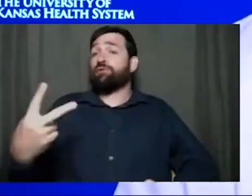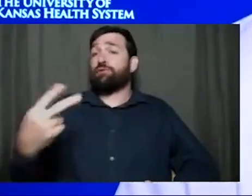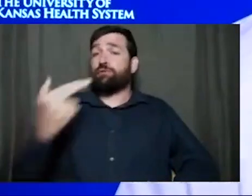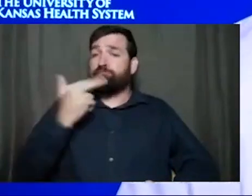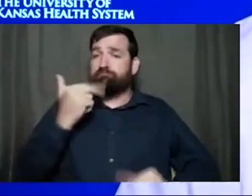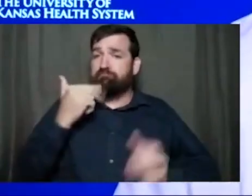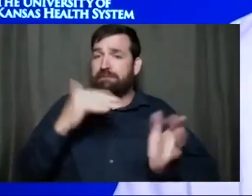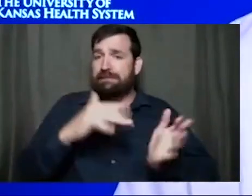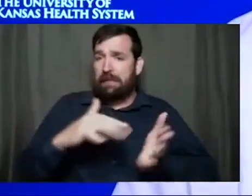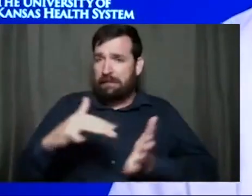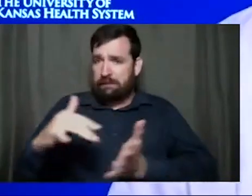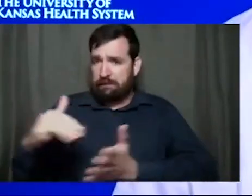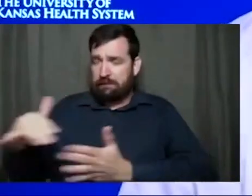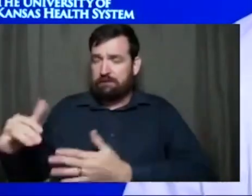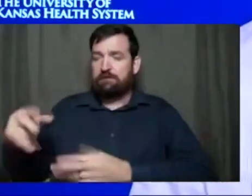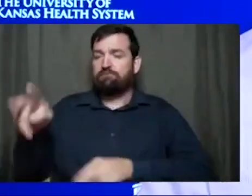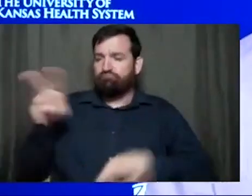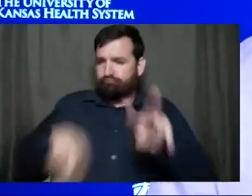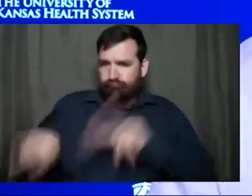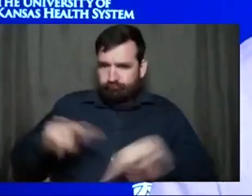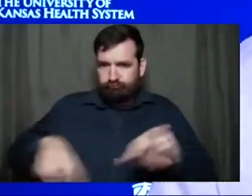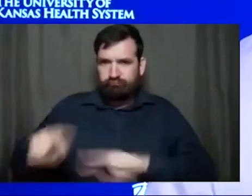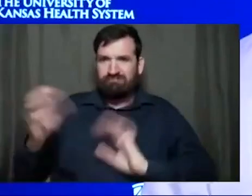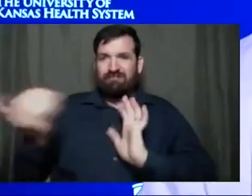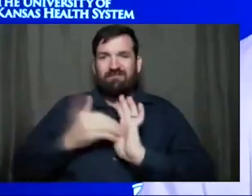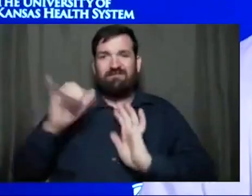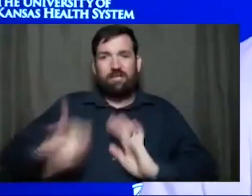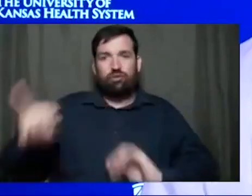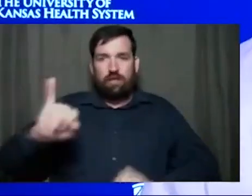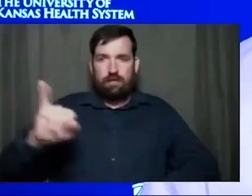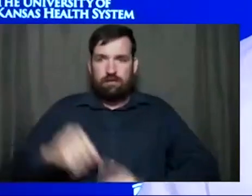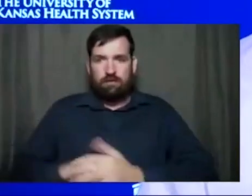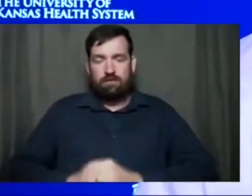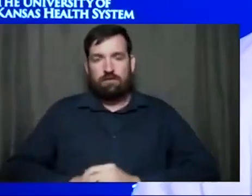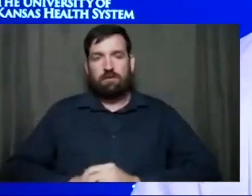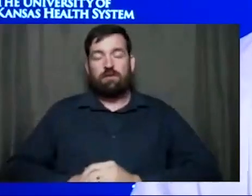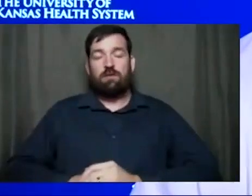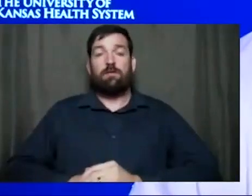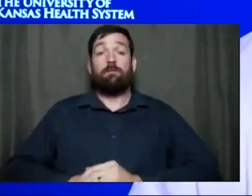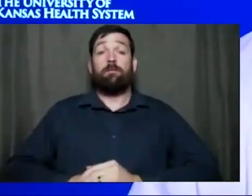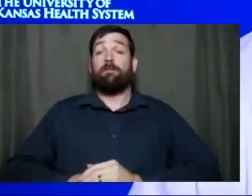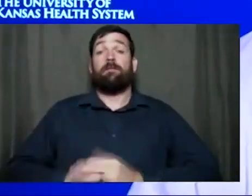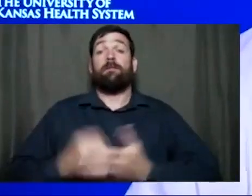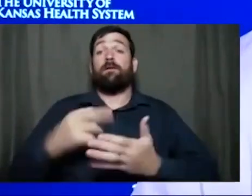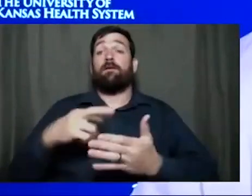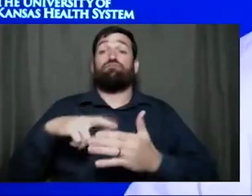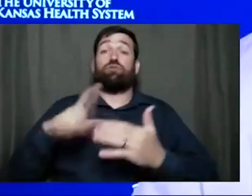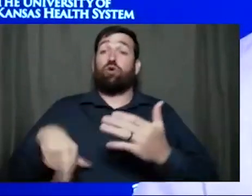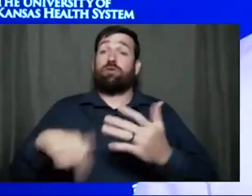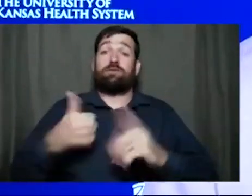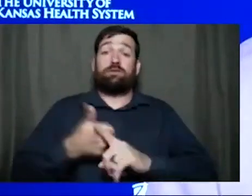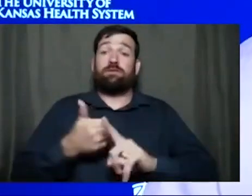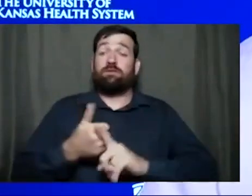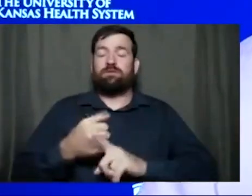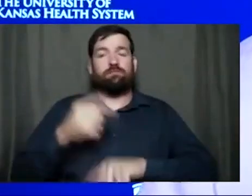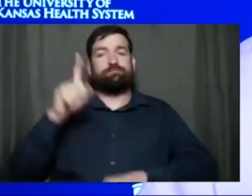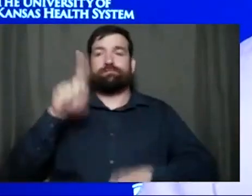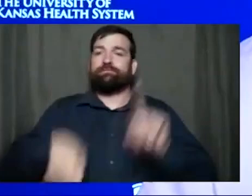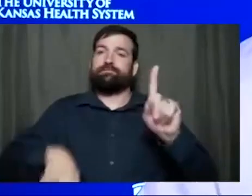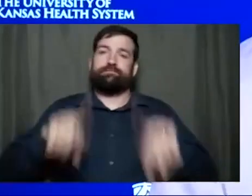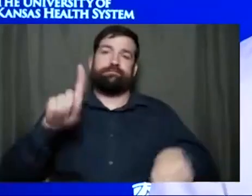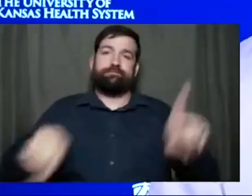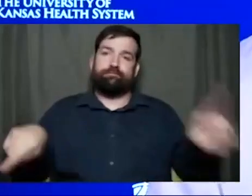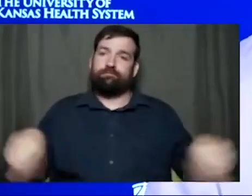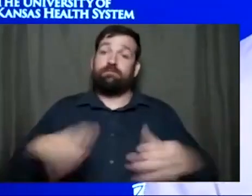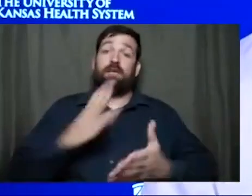at reinfection, and really the results are variable, where some people will